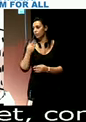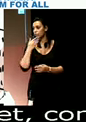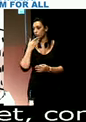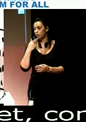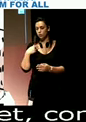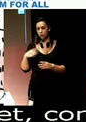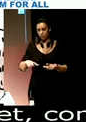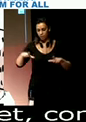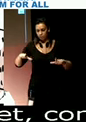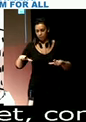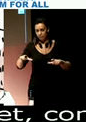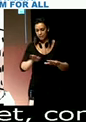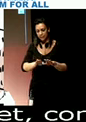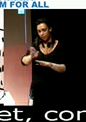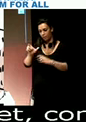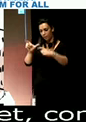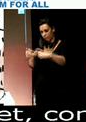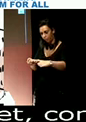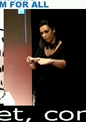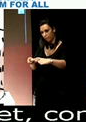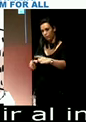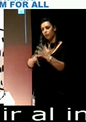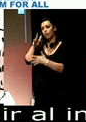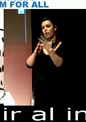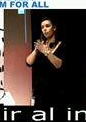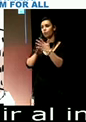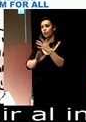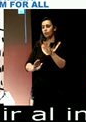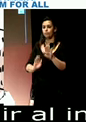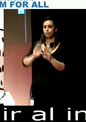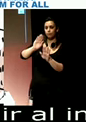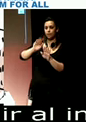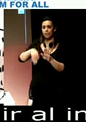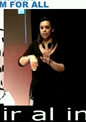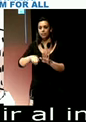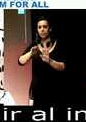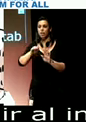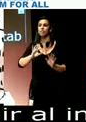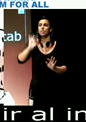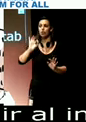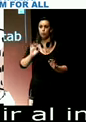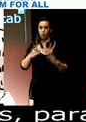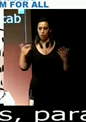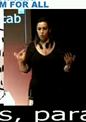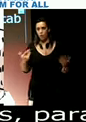Just putting the tablet on the slope, we could calculate